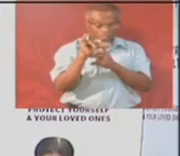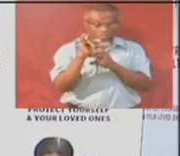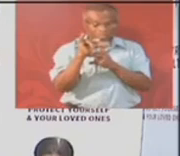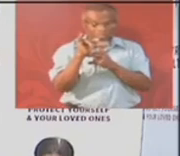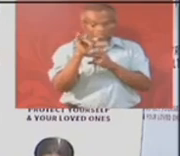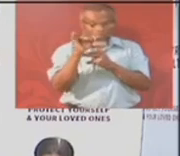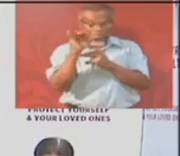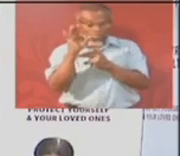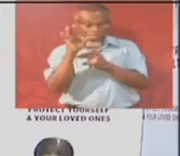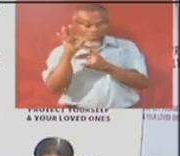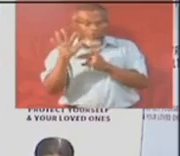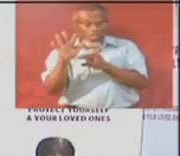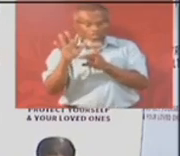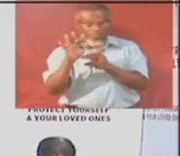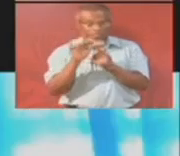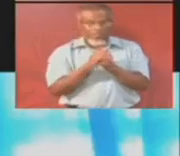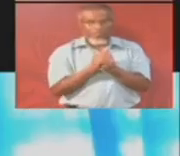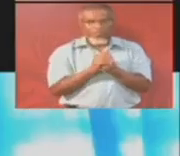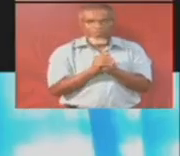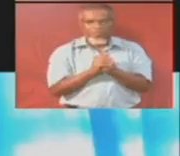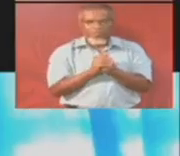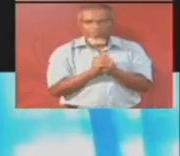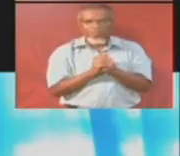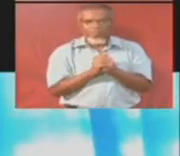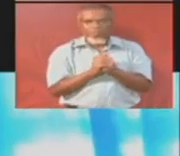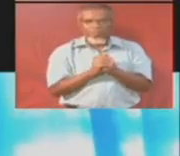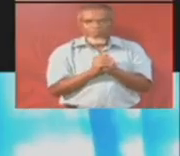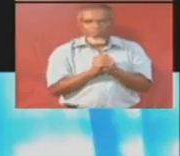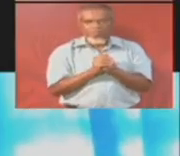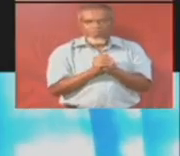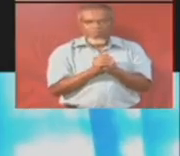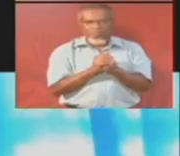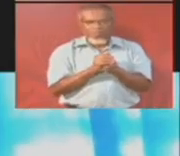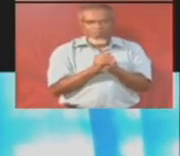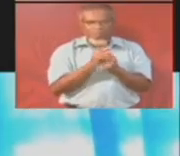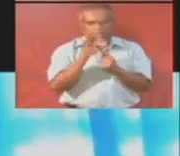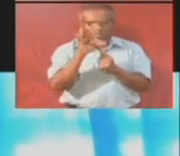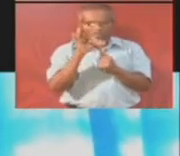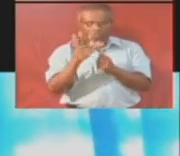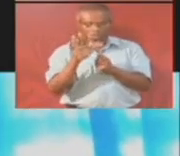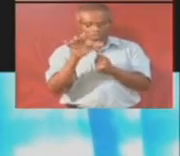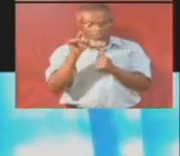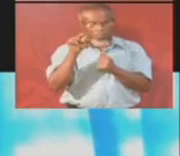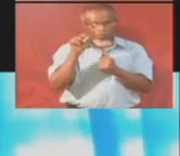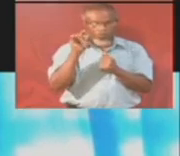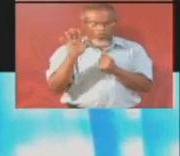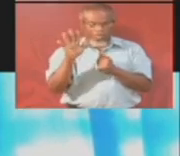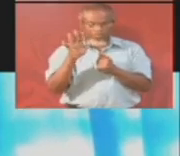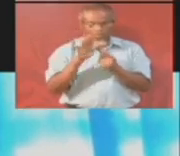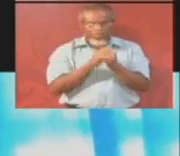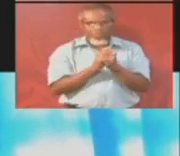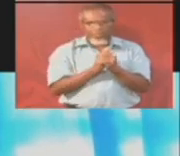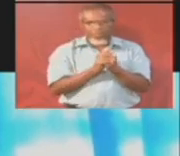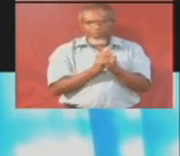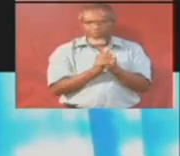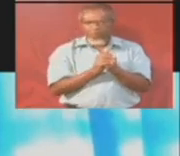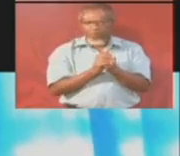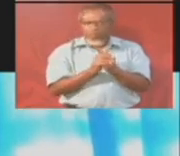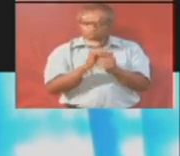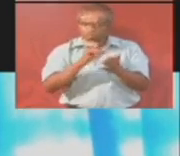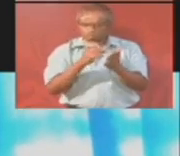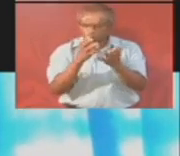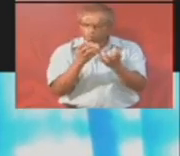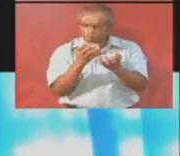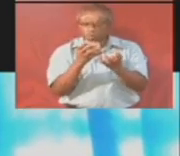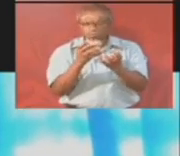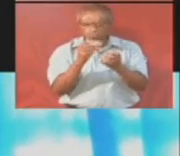I-95. Good morning, everyone. Whitfield Turner from I-95.5. CMO, I'd just like to clarify an issue as it